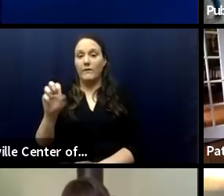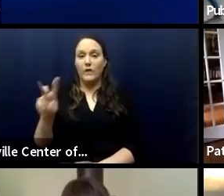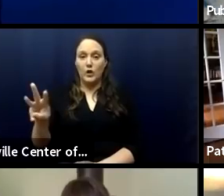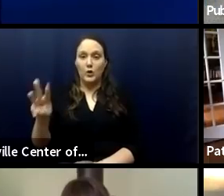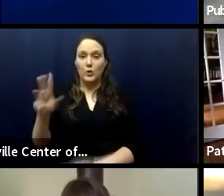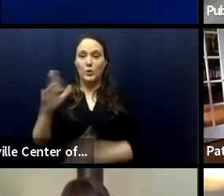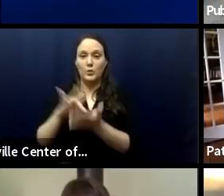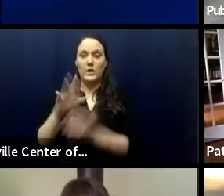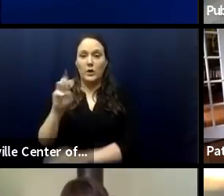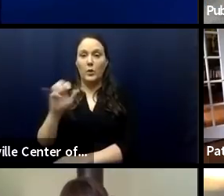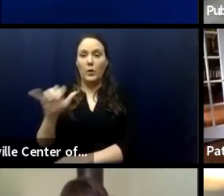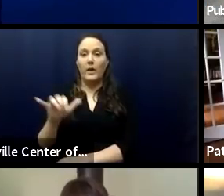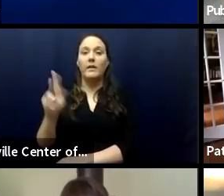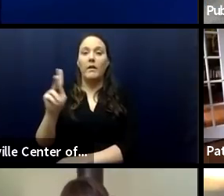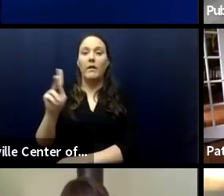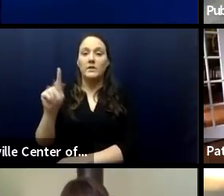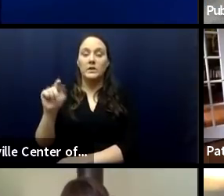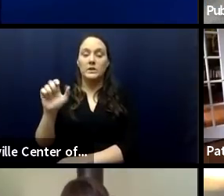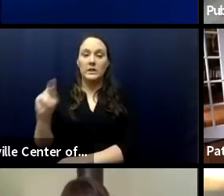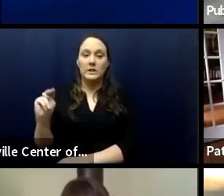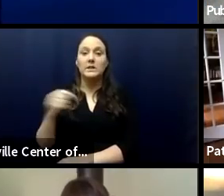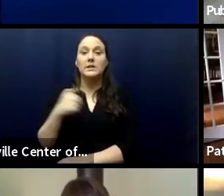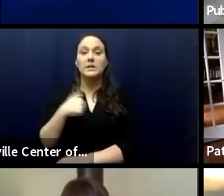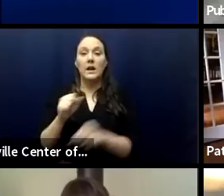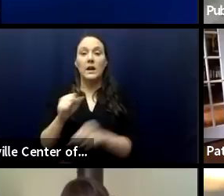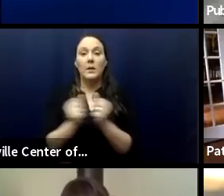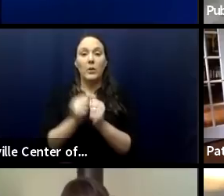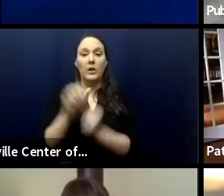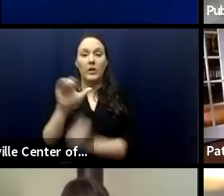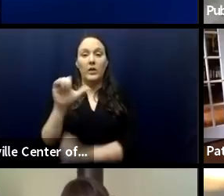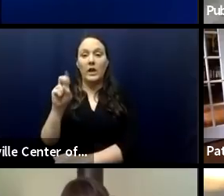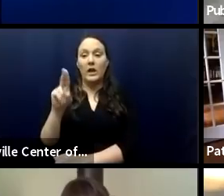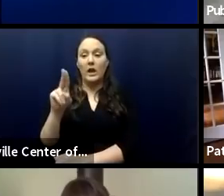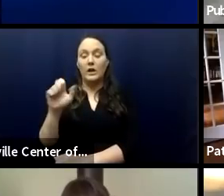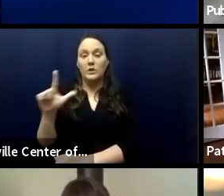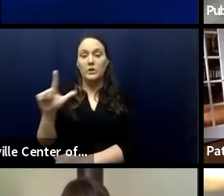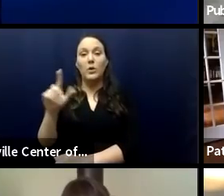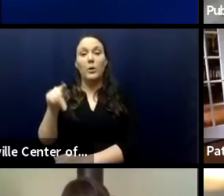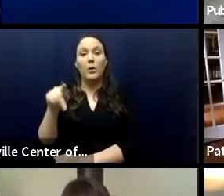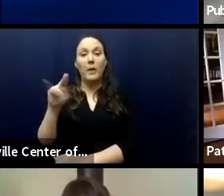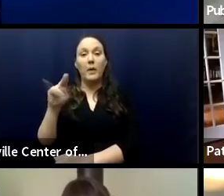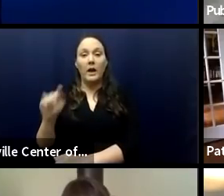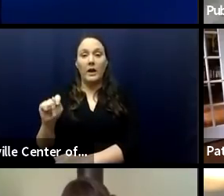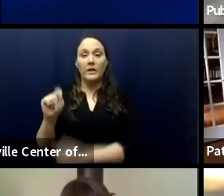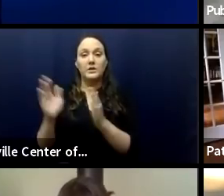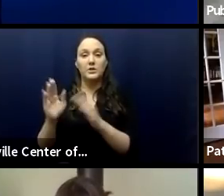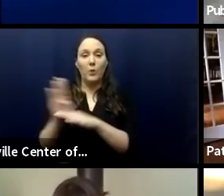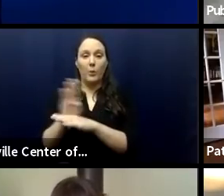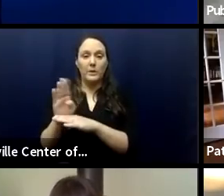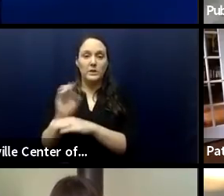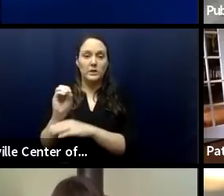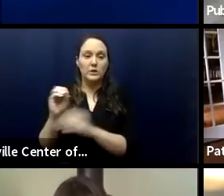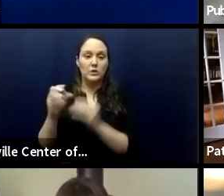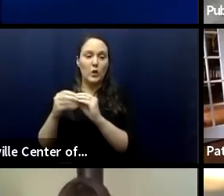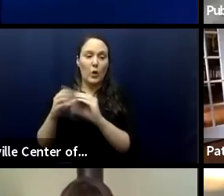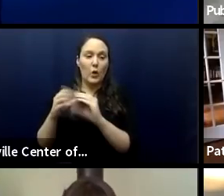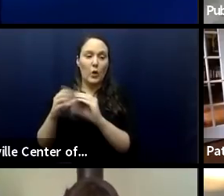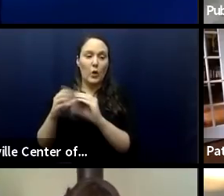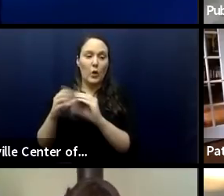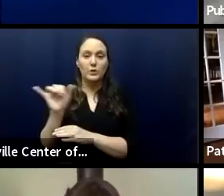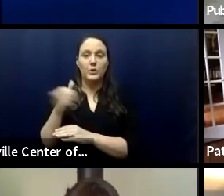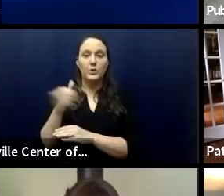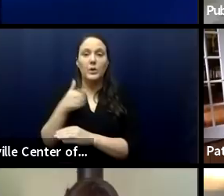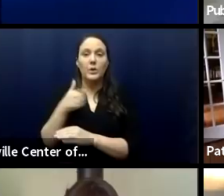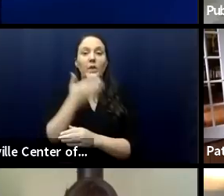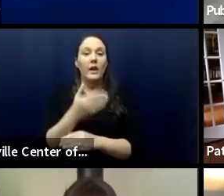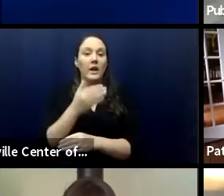37919. I'm with the Casual Pint, and we're a small business owner too. And I would like to thank Mayor Jacobs and his team for